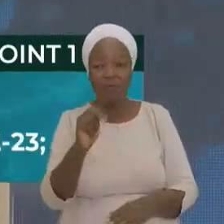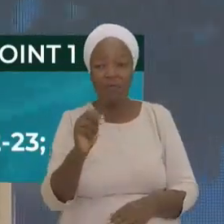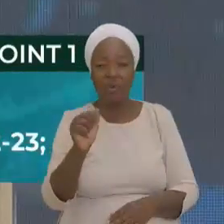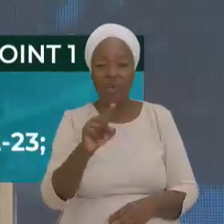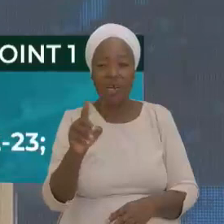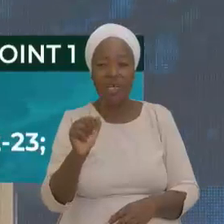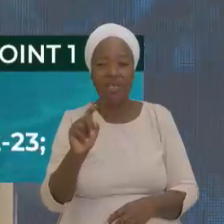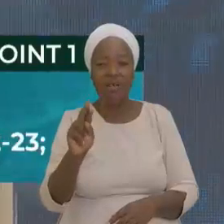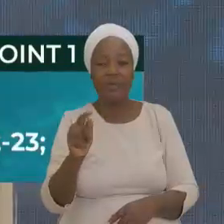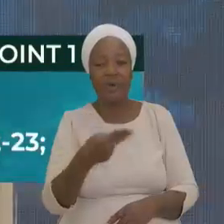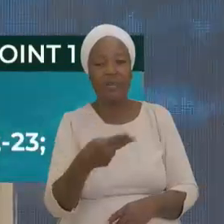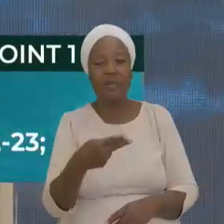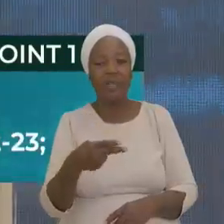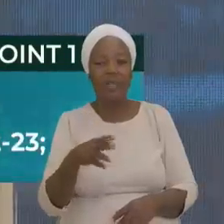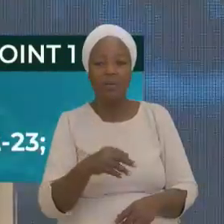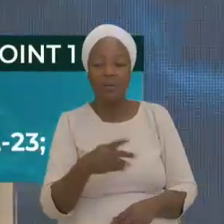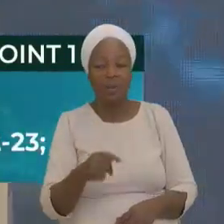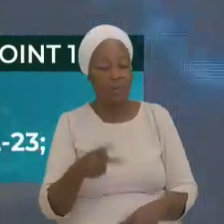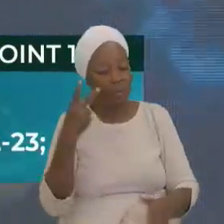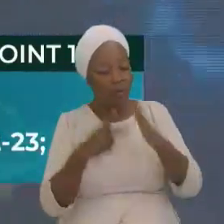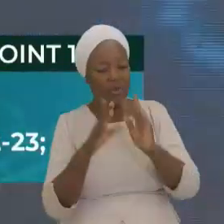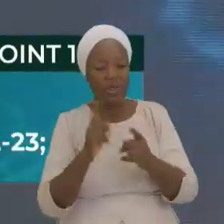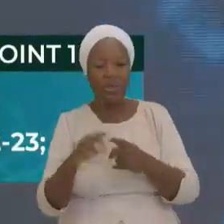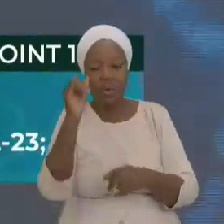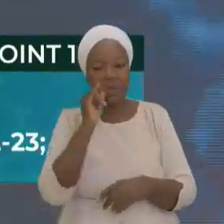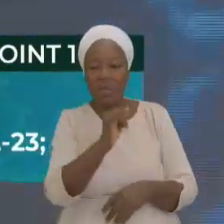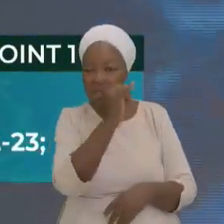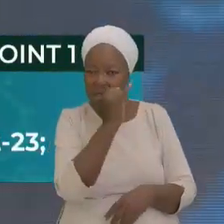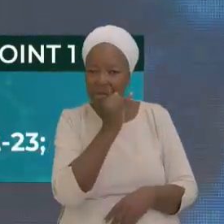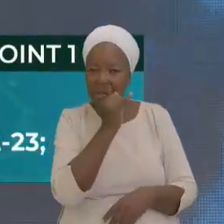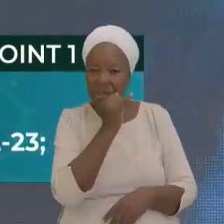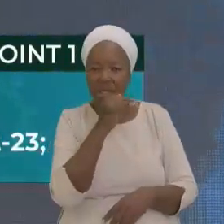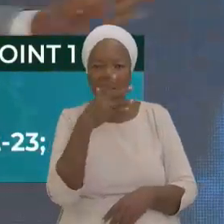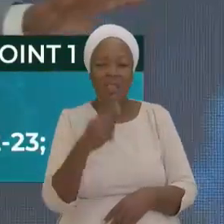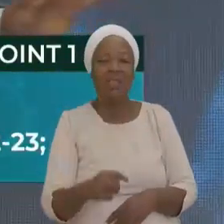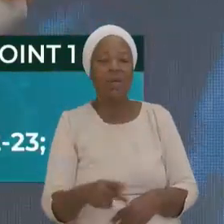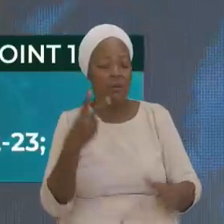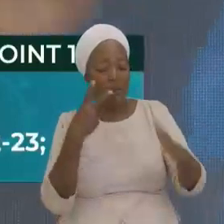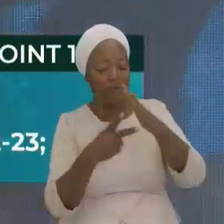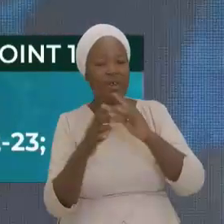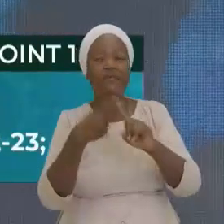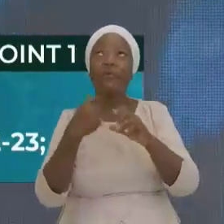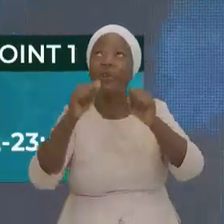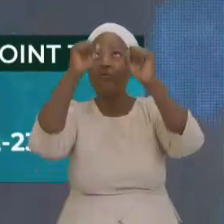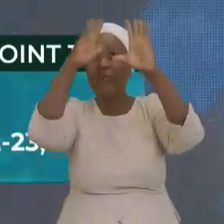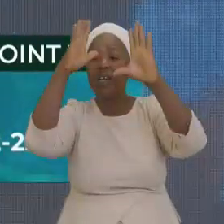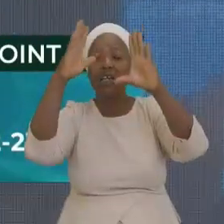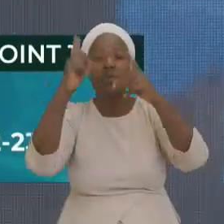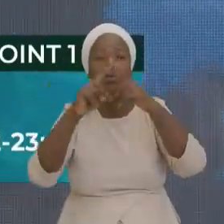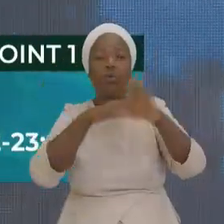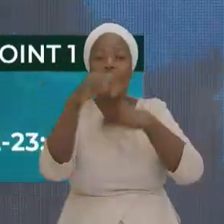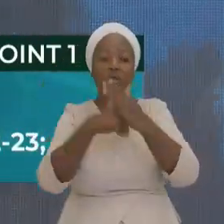the prophet of Israel, the prophet from the Father for the whole world in all